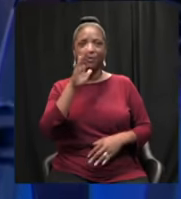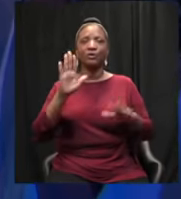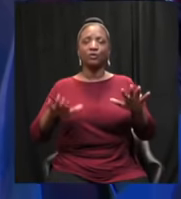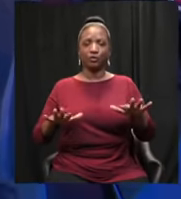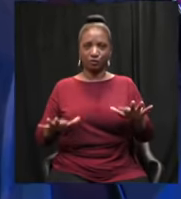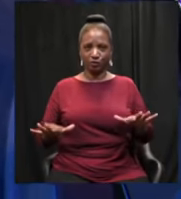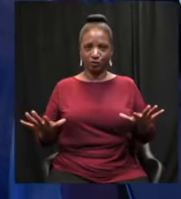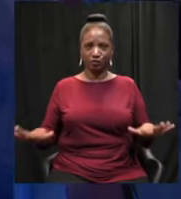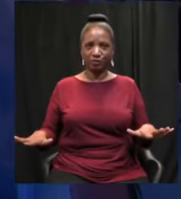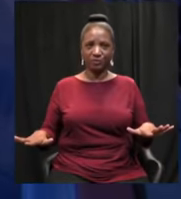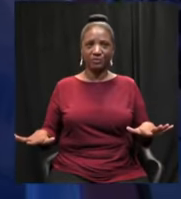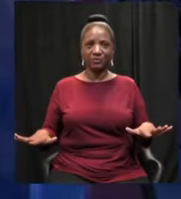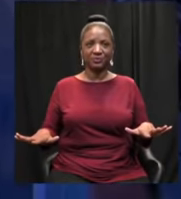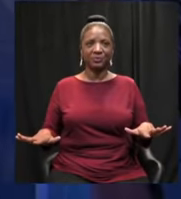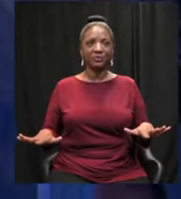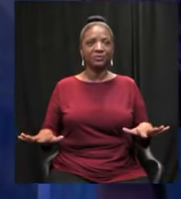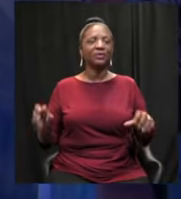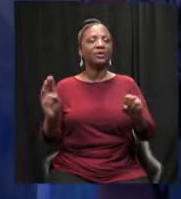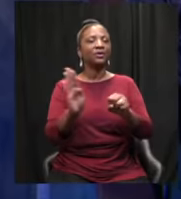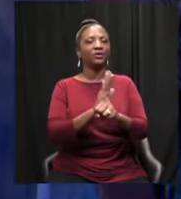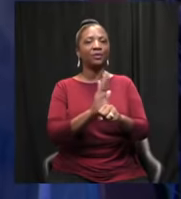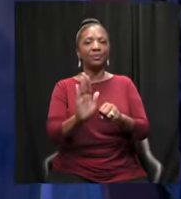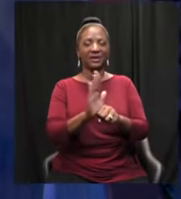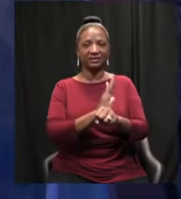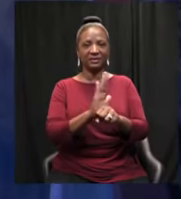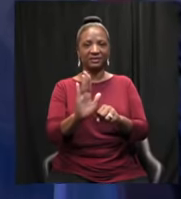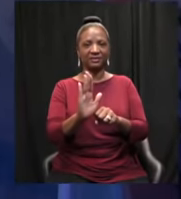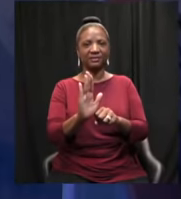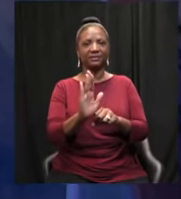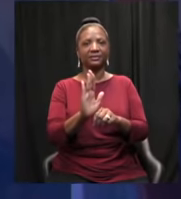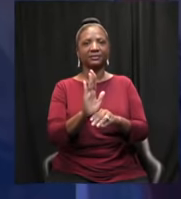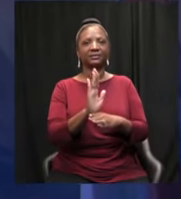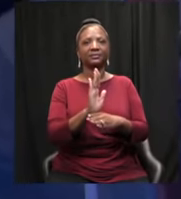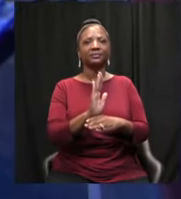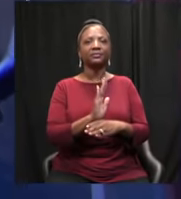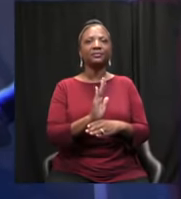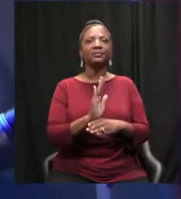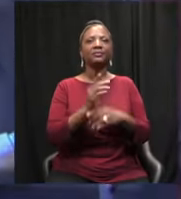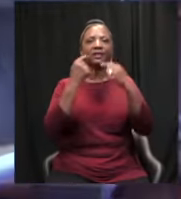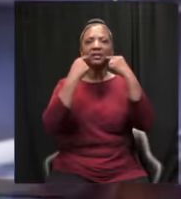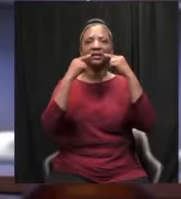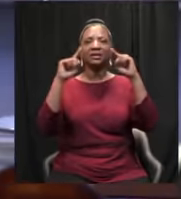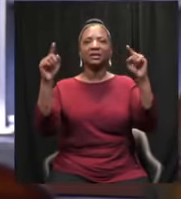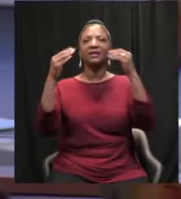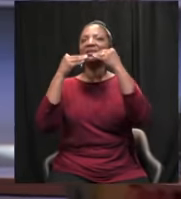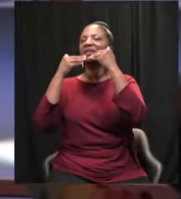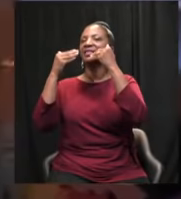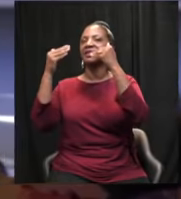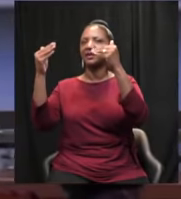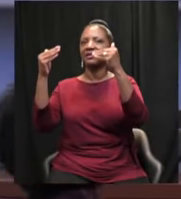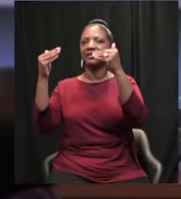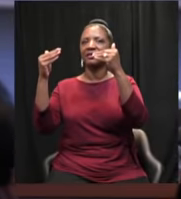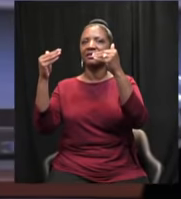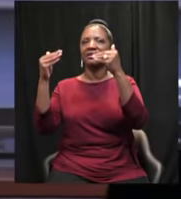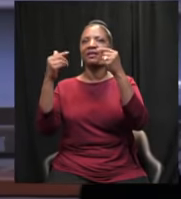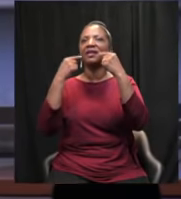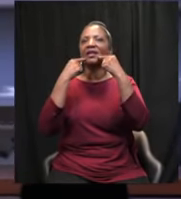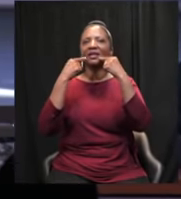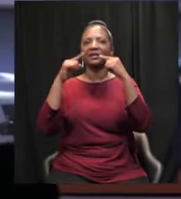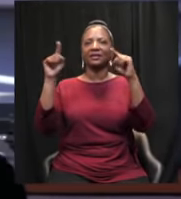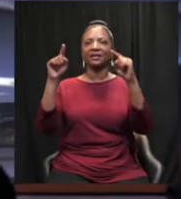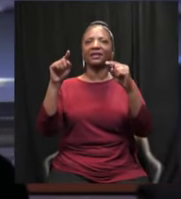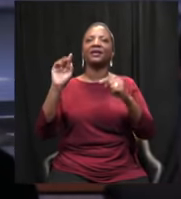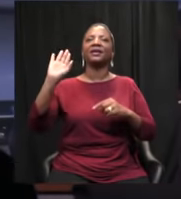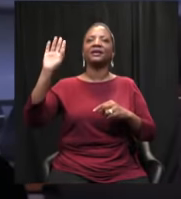He'll show up in your business. You ought to just tell the Lord, thank you. Come on, call his name. Call his name. Call his name. Call